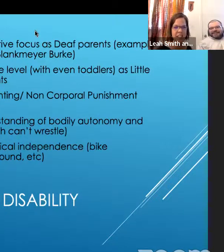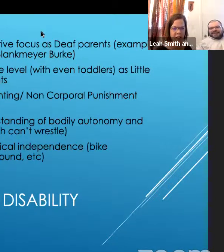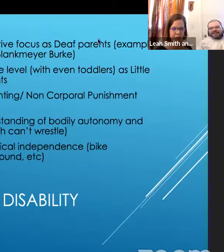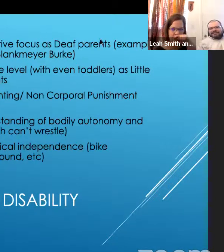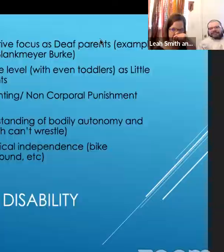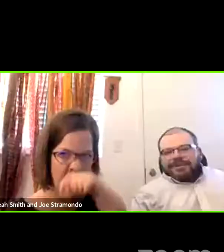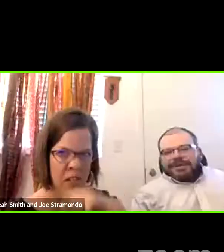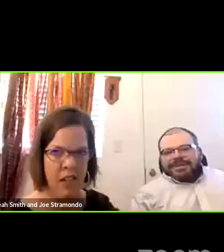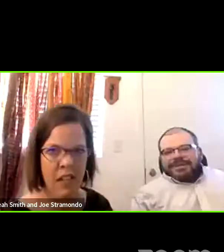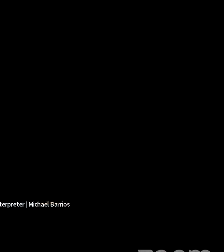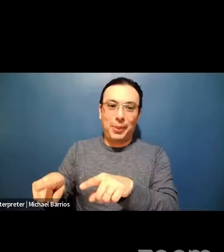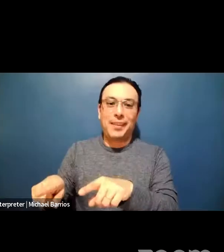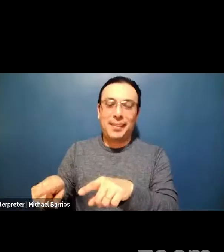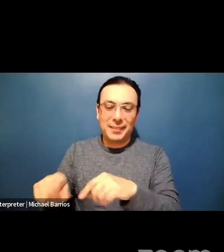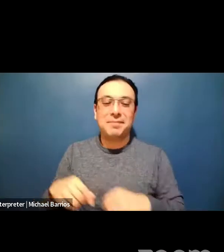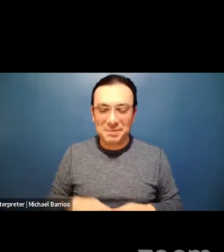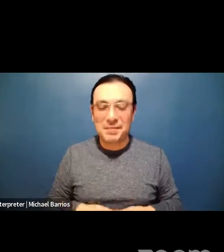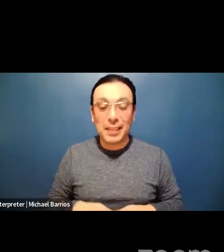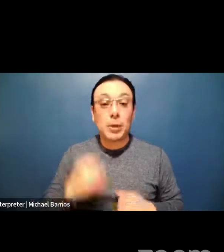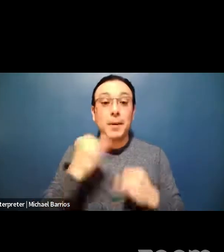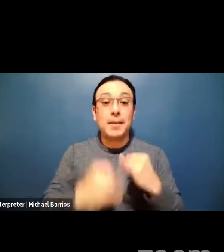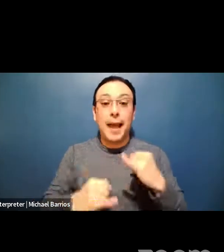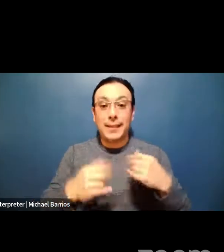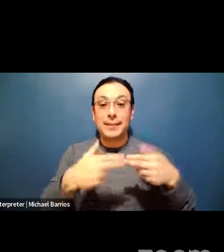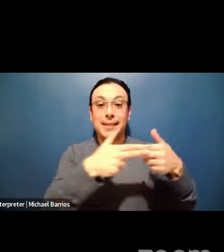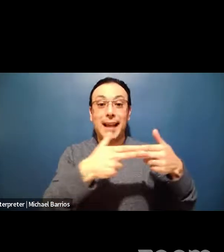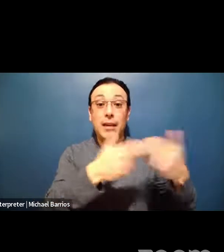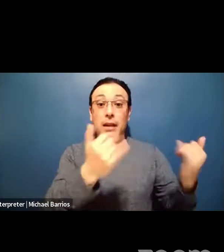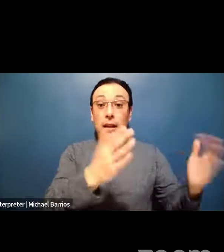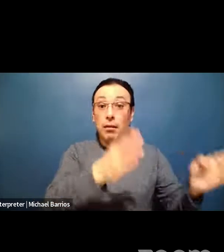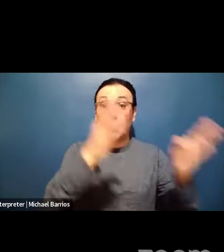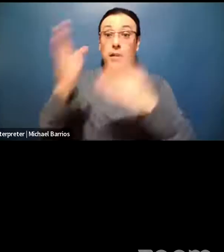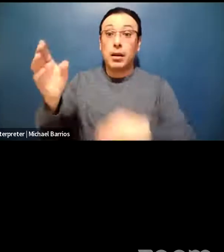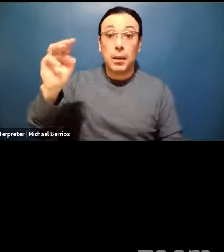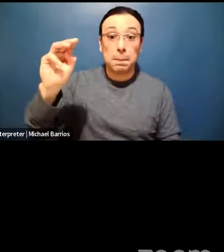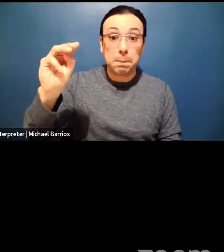last slide. Right. I think we want to hand it off now to Mia. Yes.